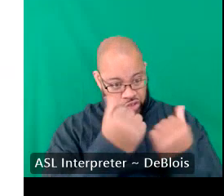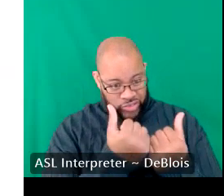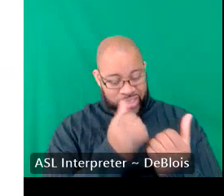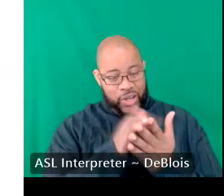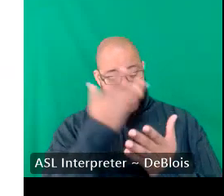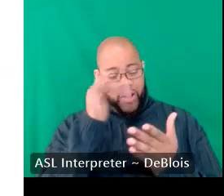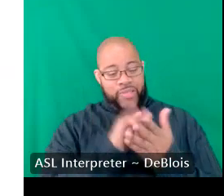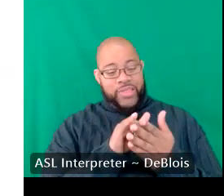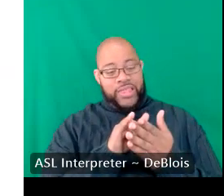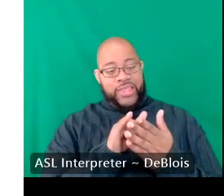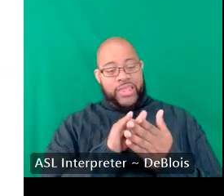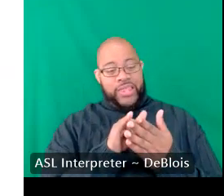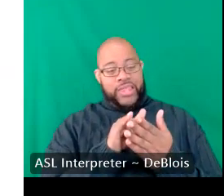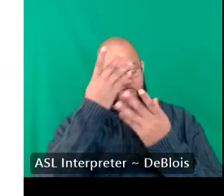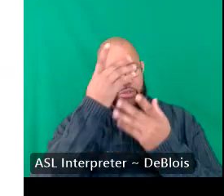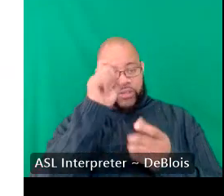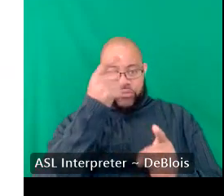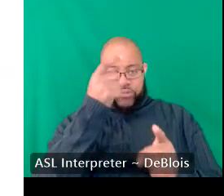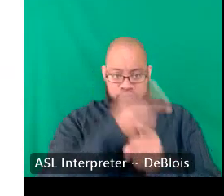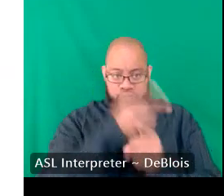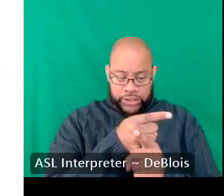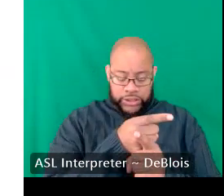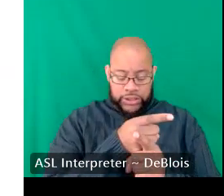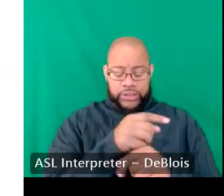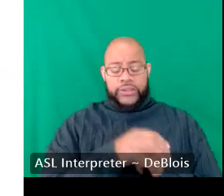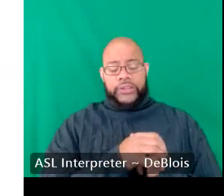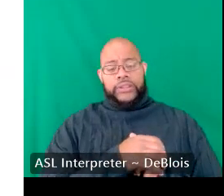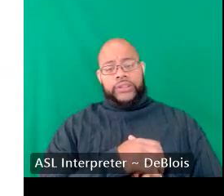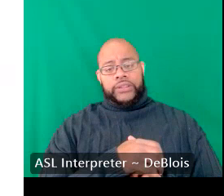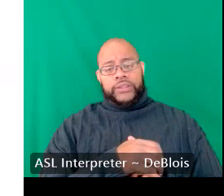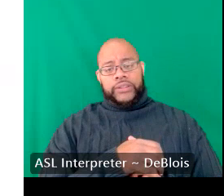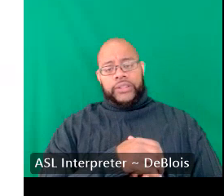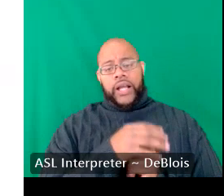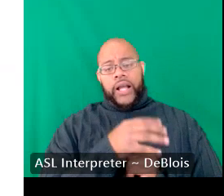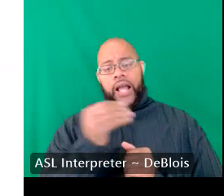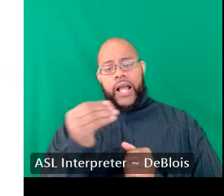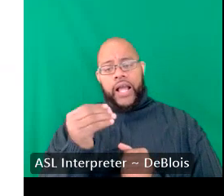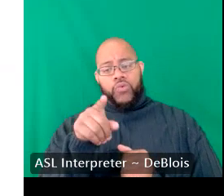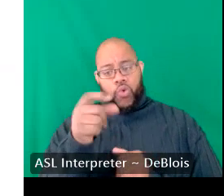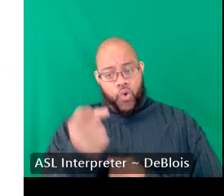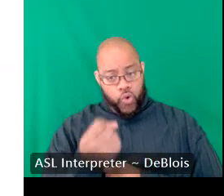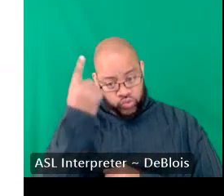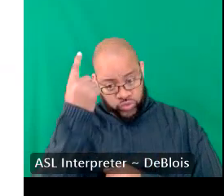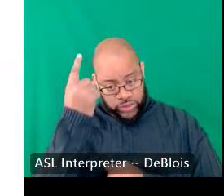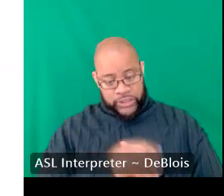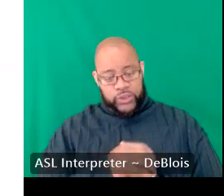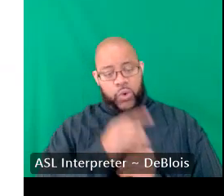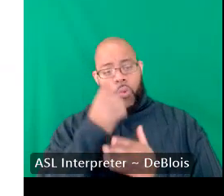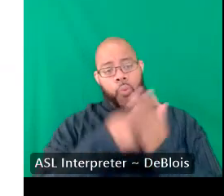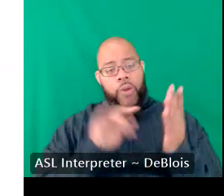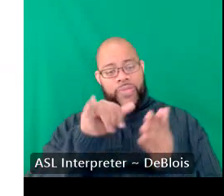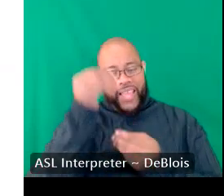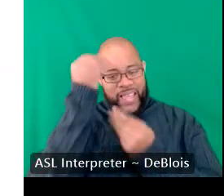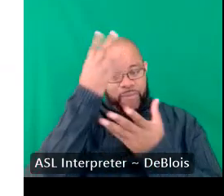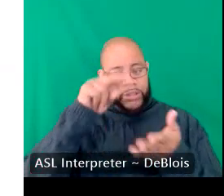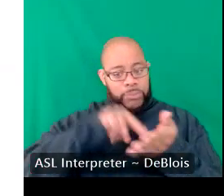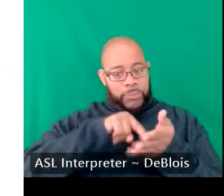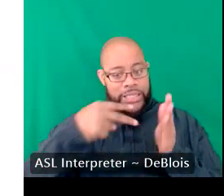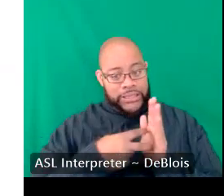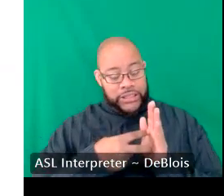data be correct, that and that you understand what that data means,